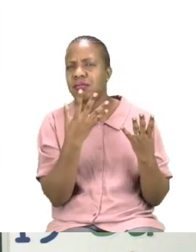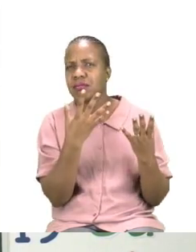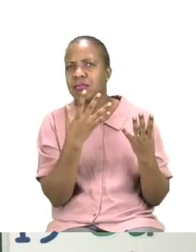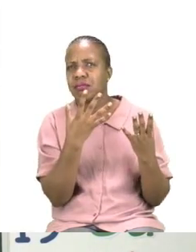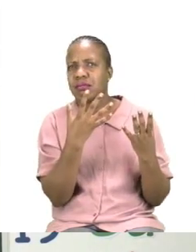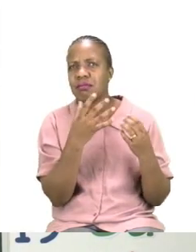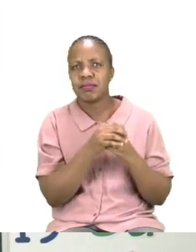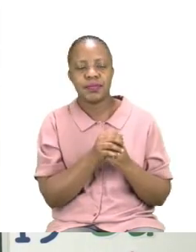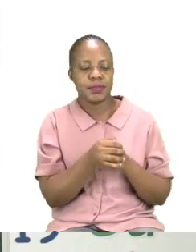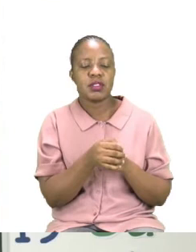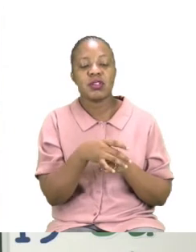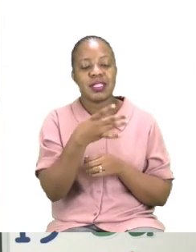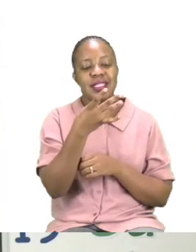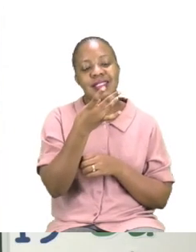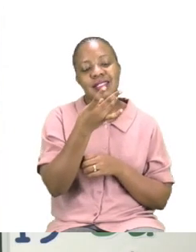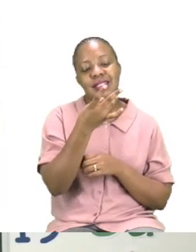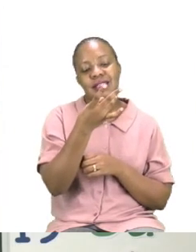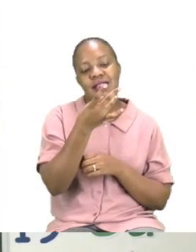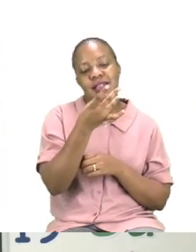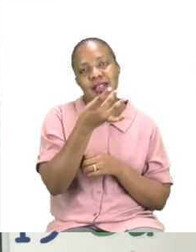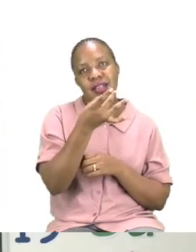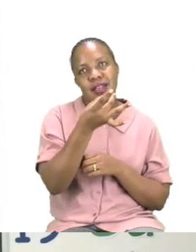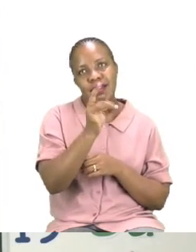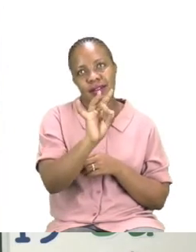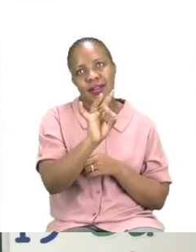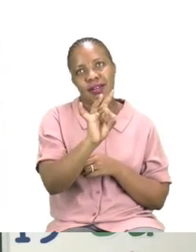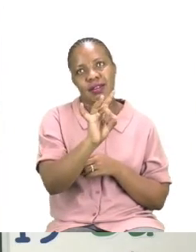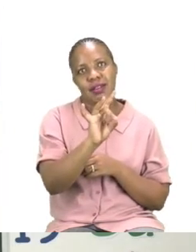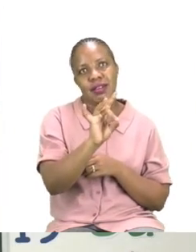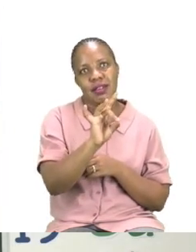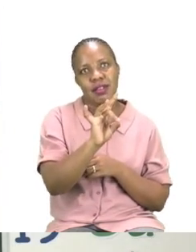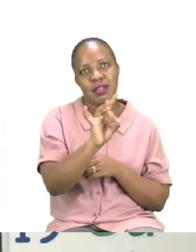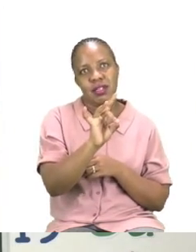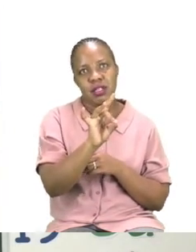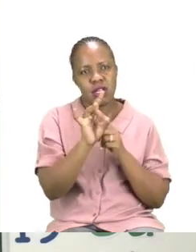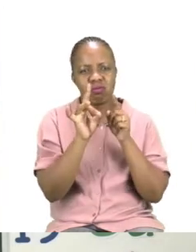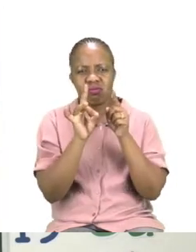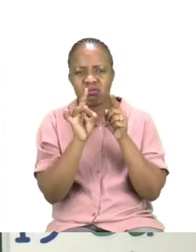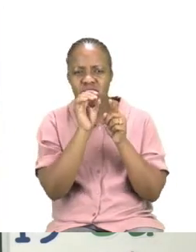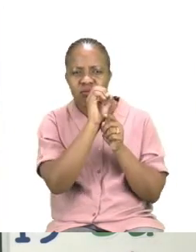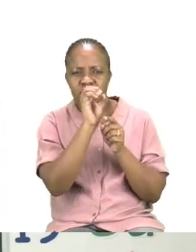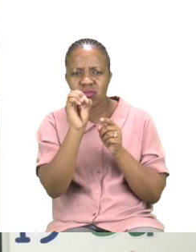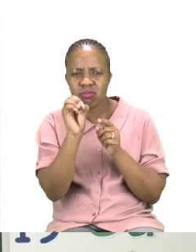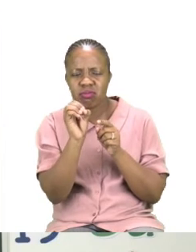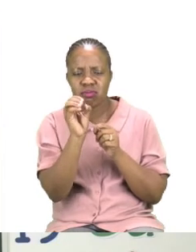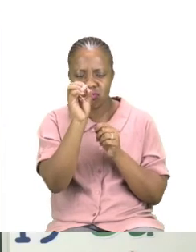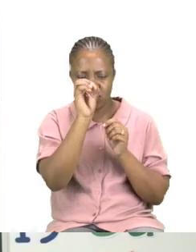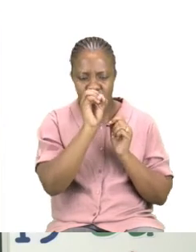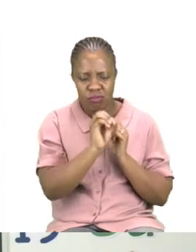is 8. So we write our 8, but we don't forget the 0. So now it